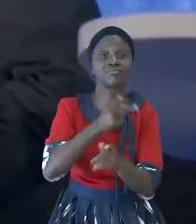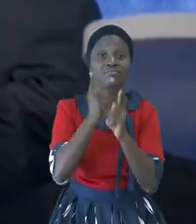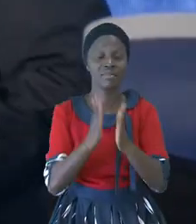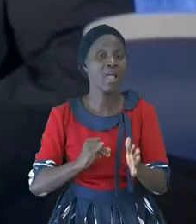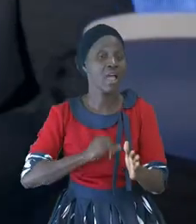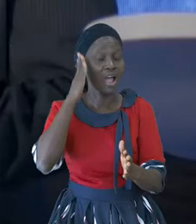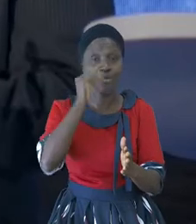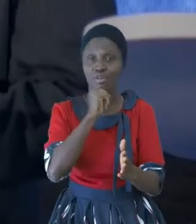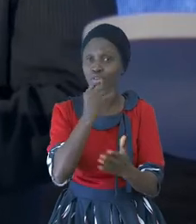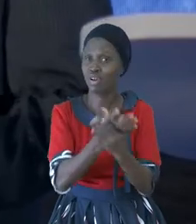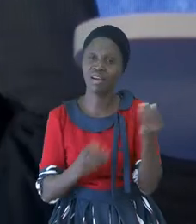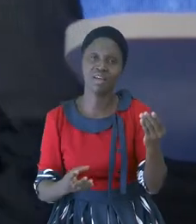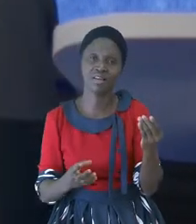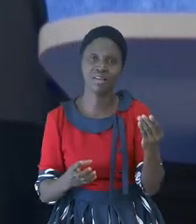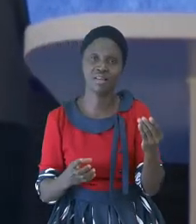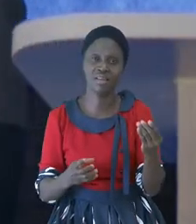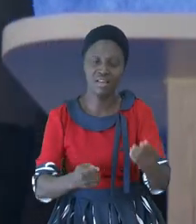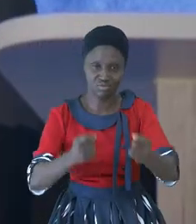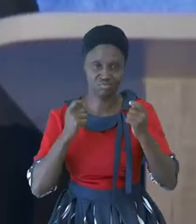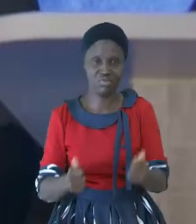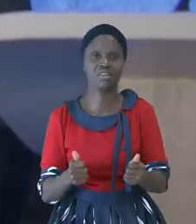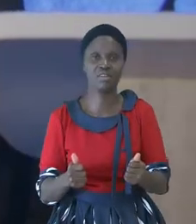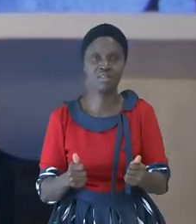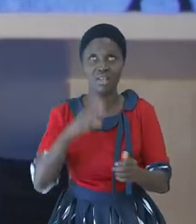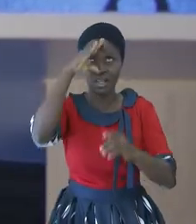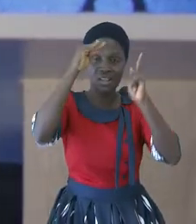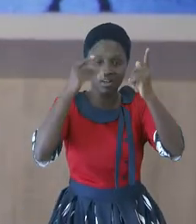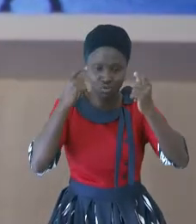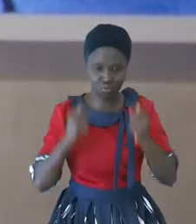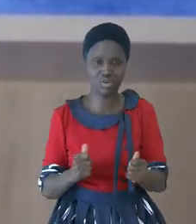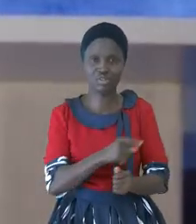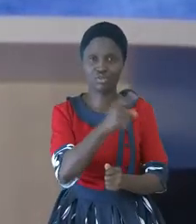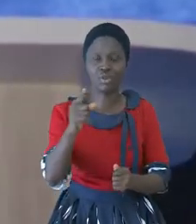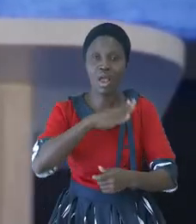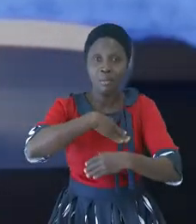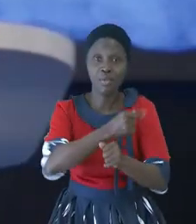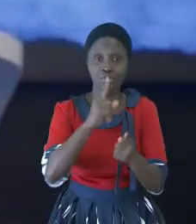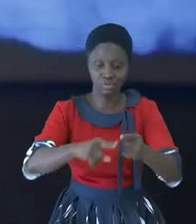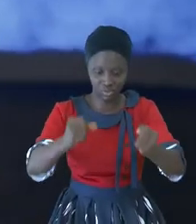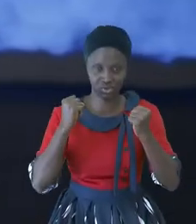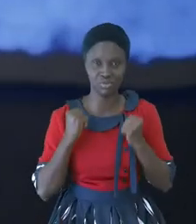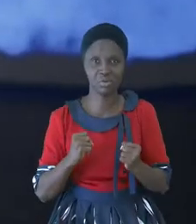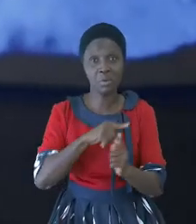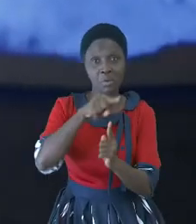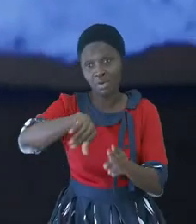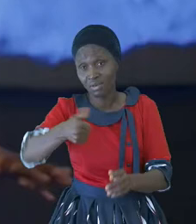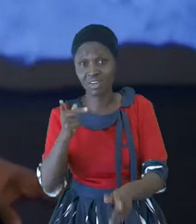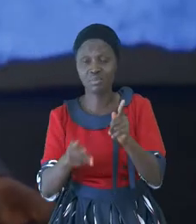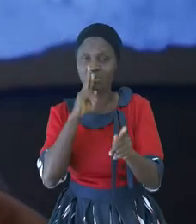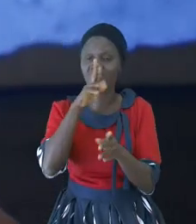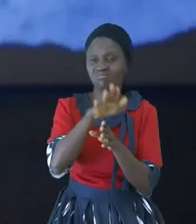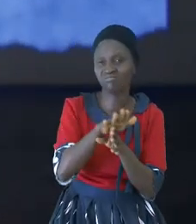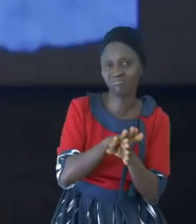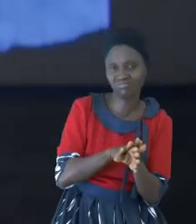will not lack quickening. It quickens you, makes you alive when other people are dull and